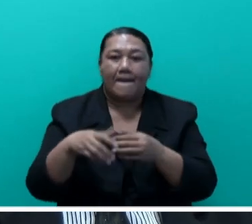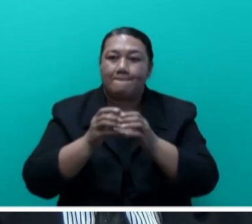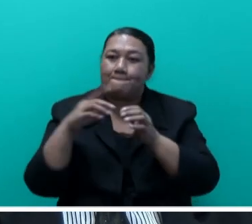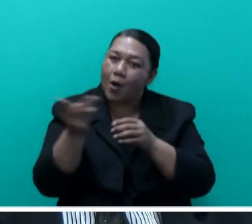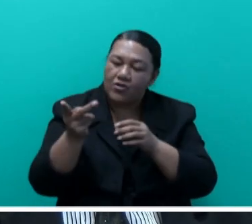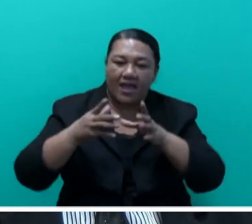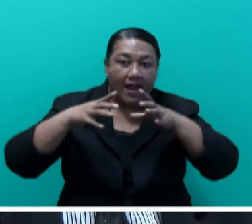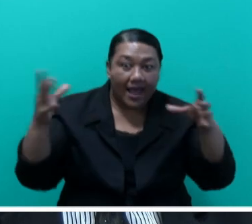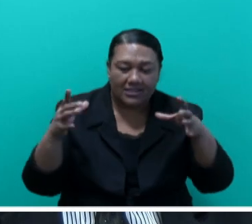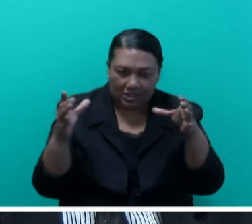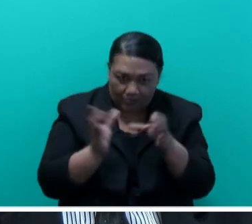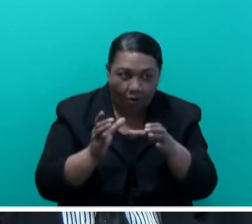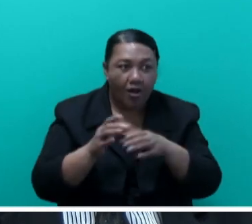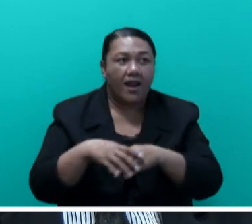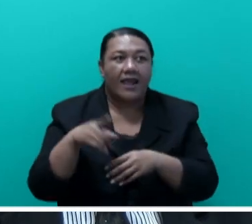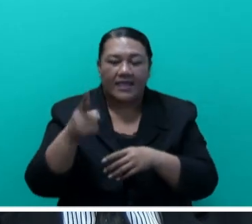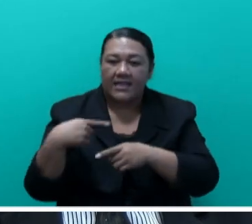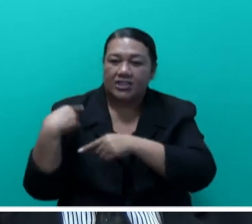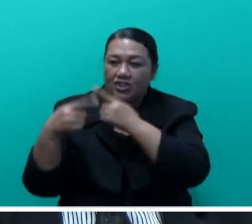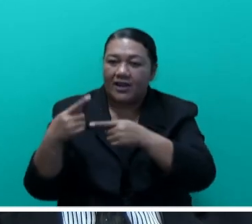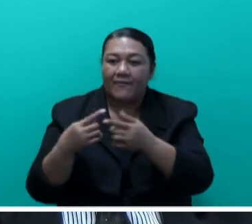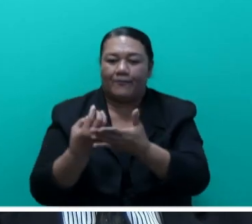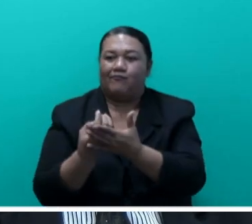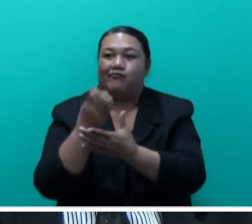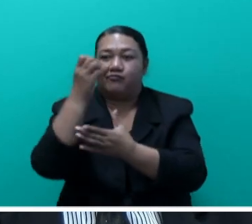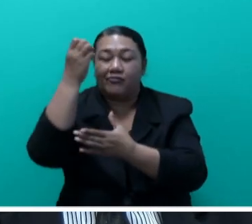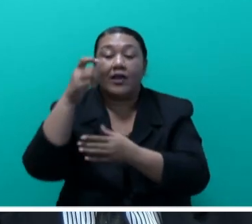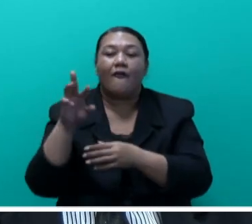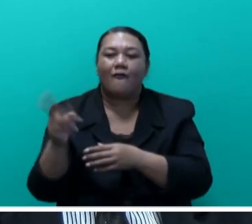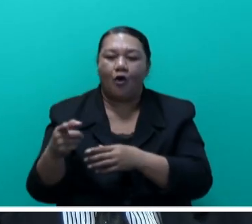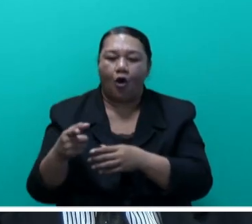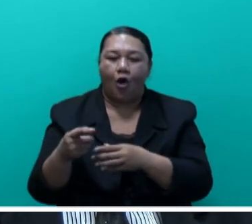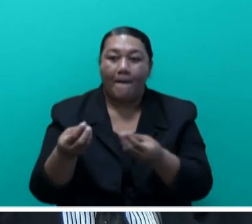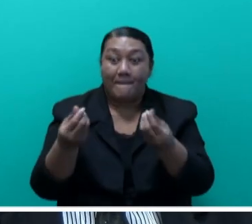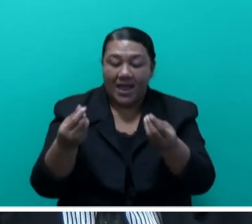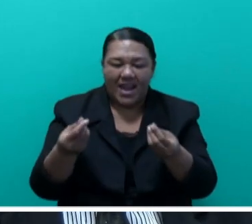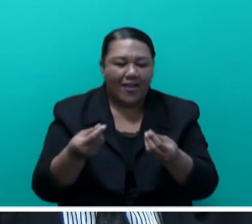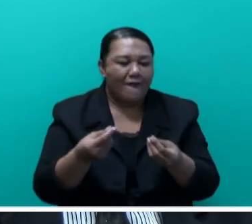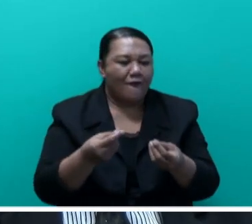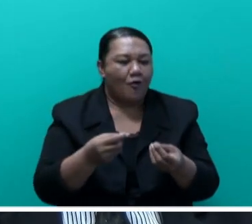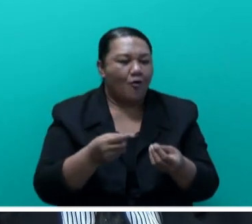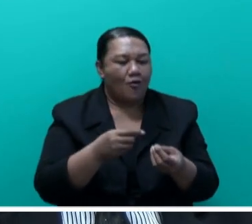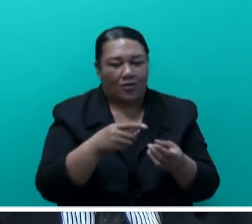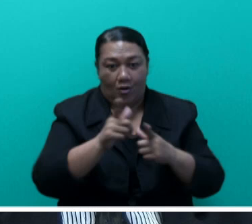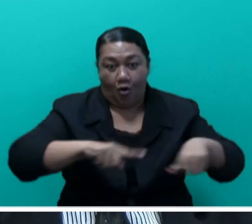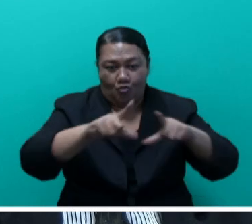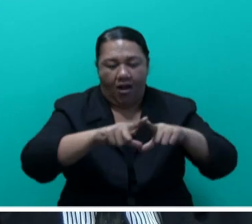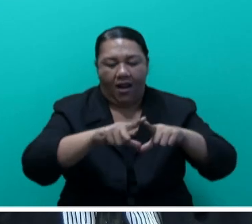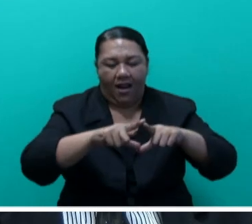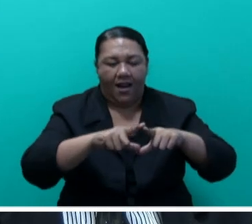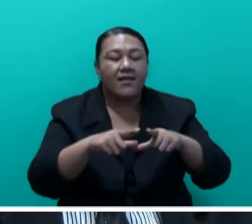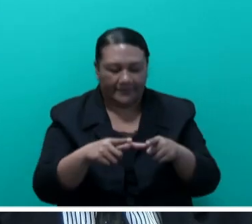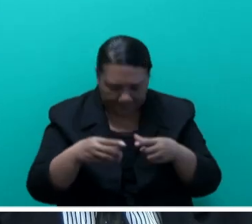attract visitors, generate revenue for local businesses, and create jobs across a range of sectors,